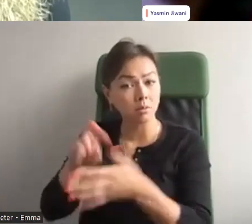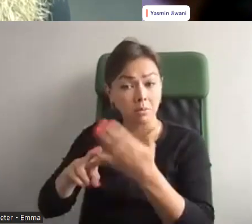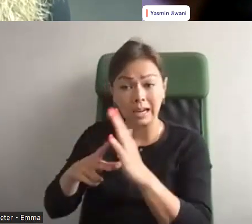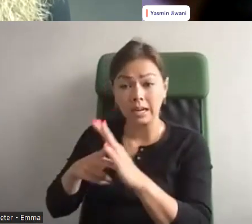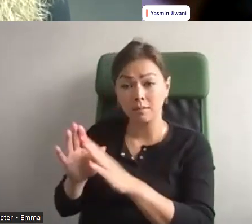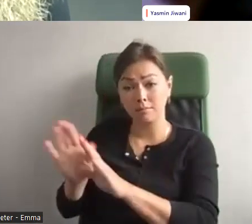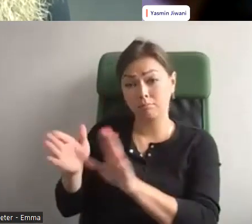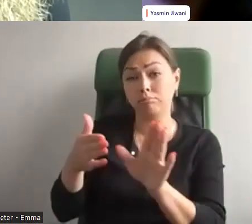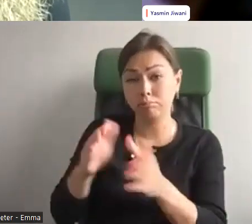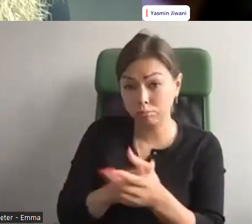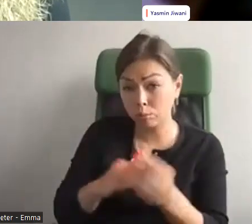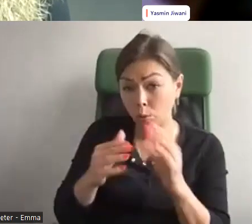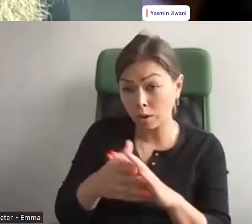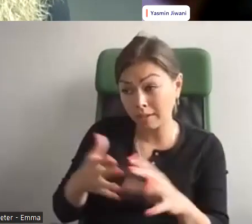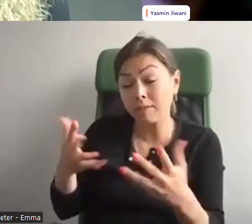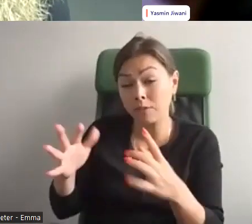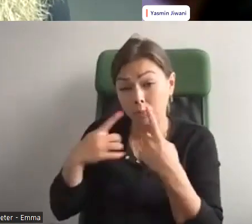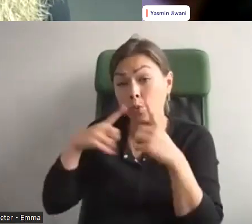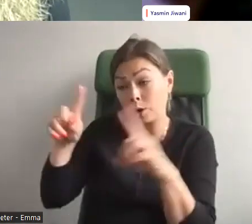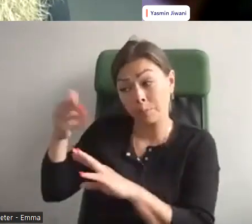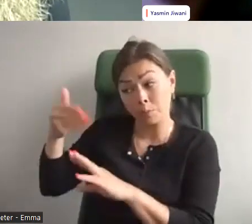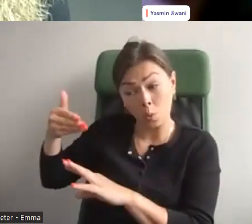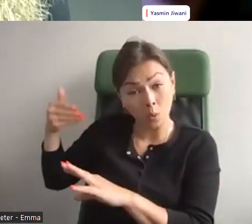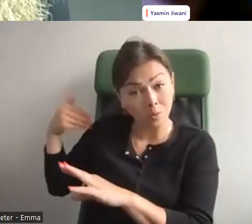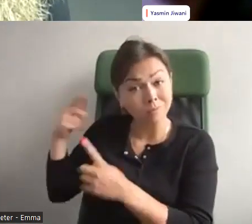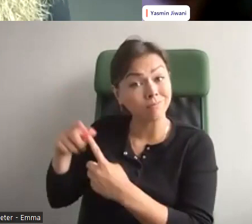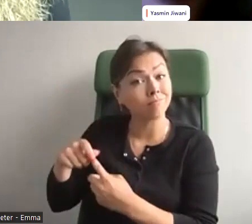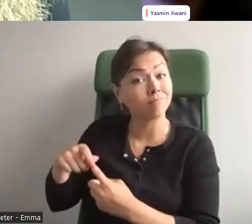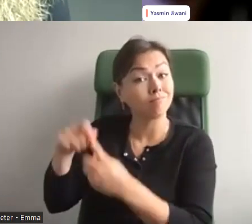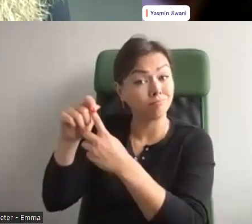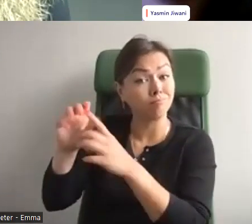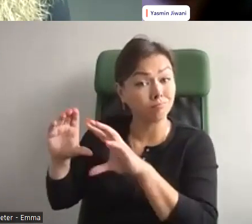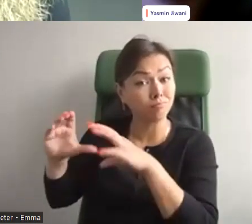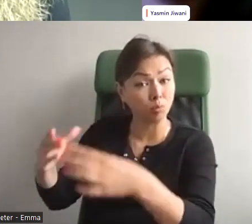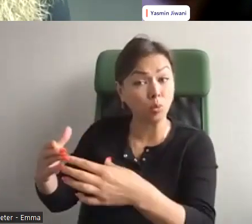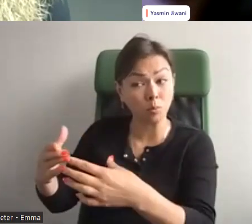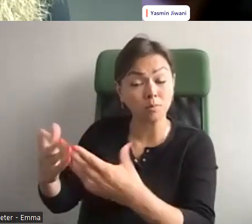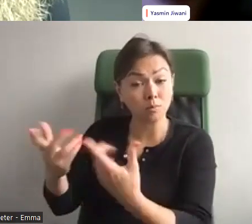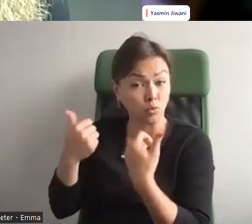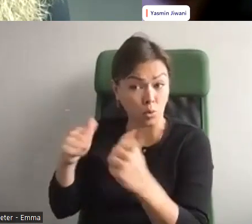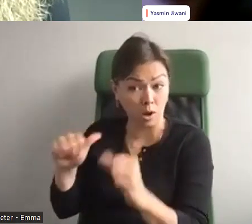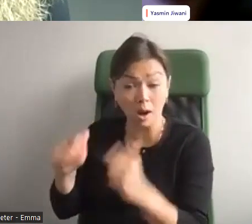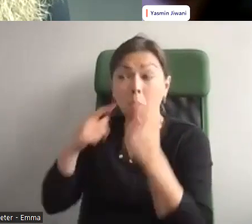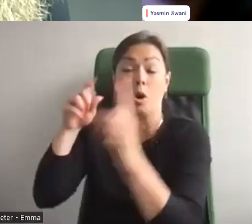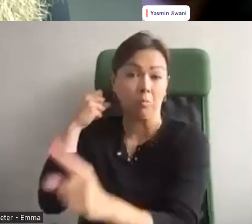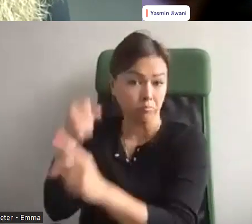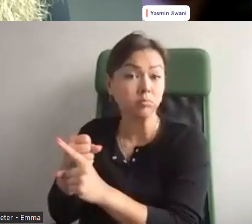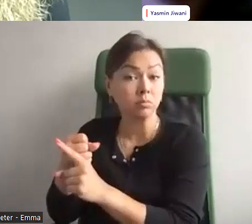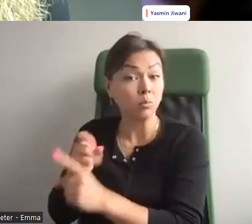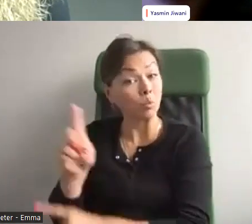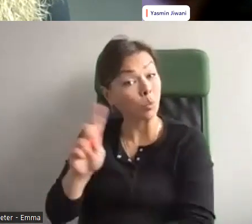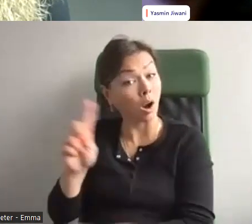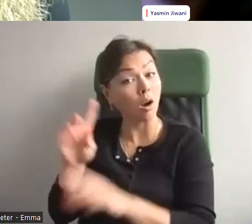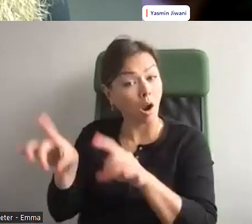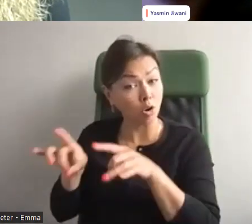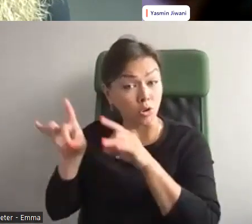has worked, and some groups have tried it, particularly in Australia, and it has actually made an impact. The second thing is to have,